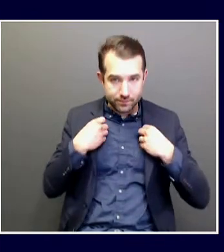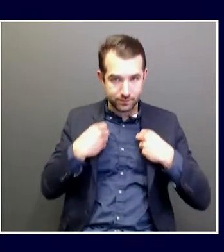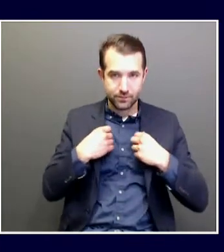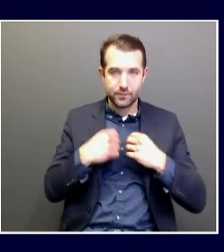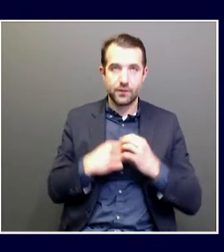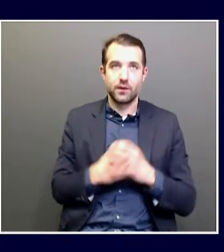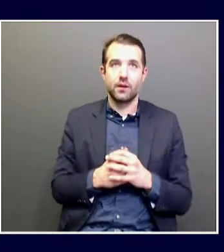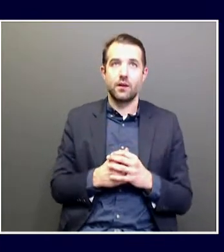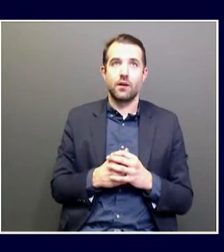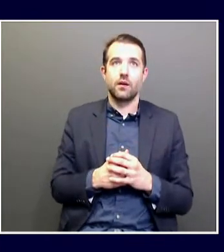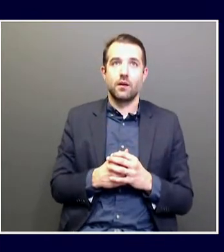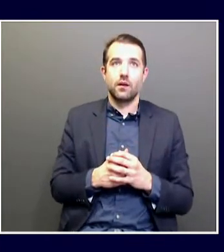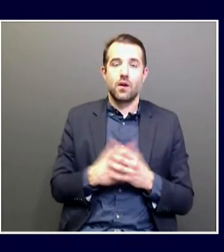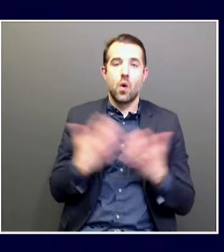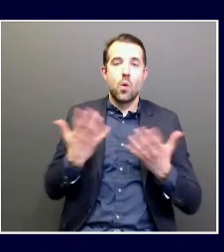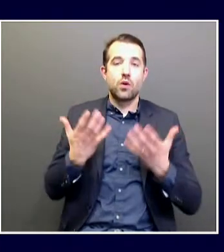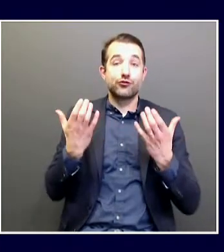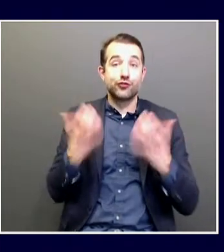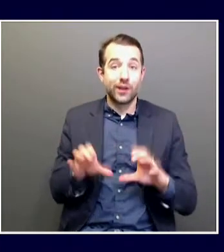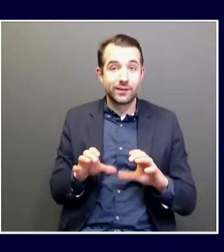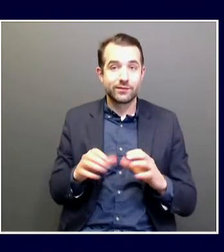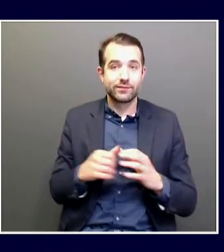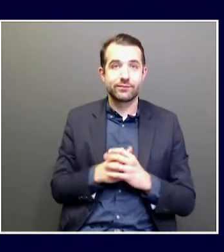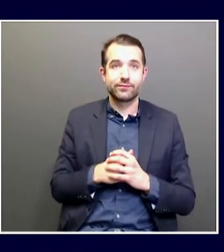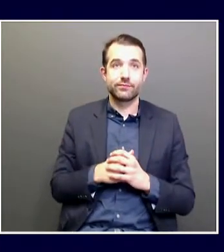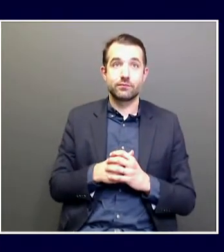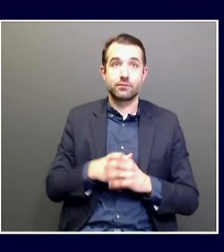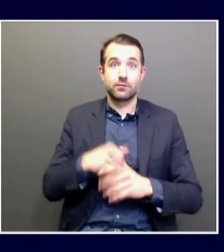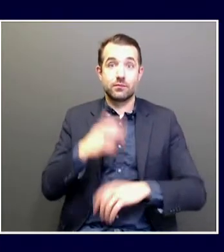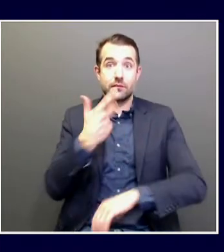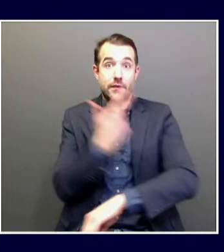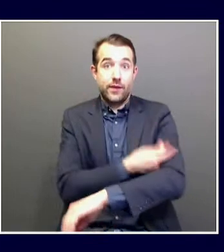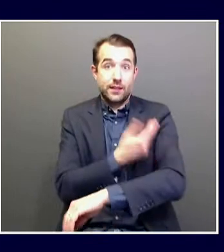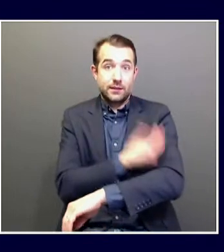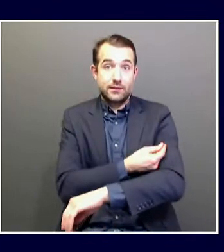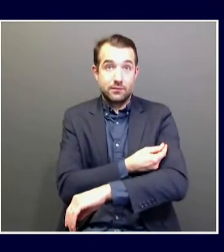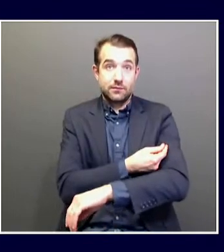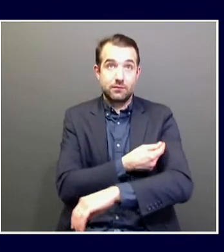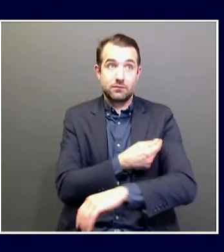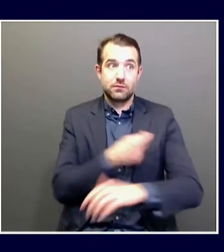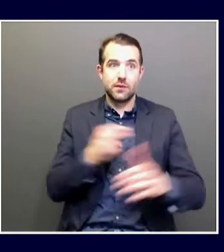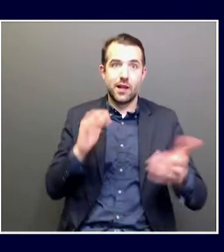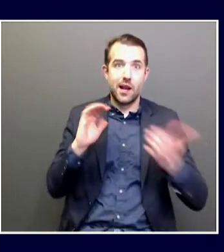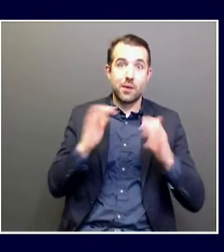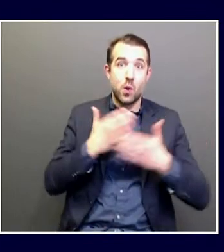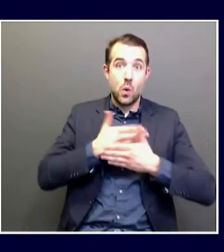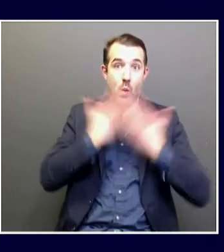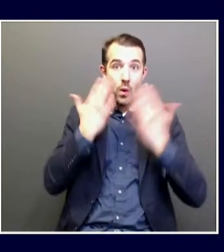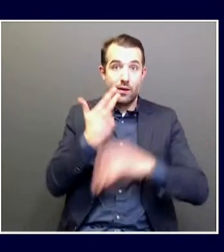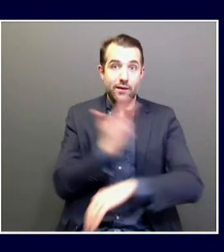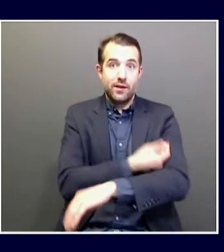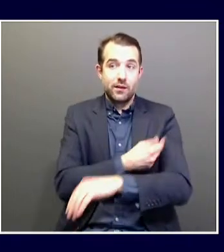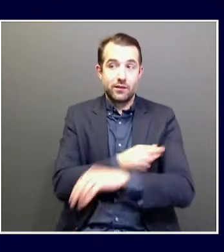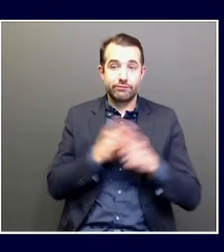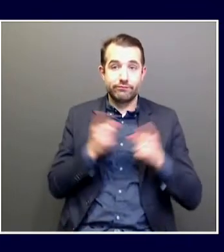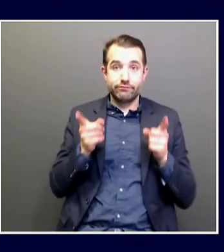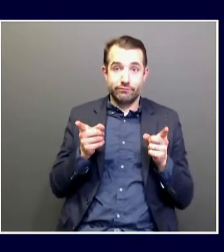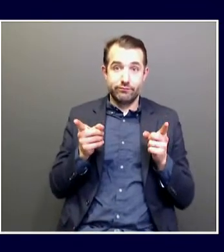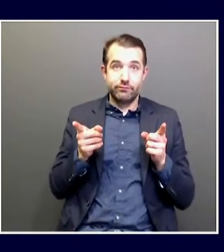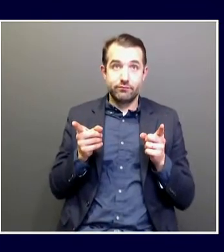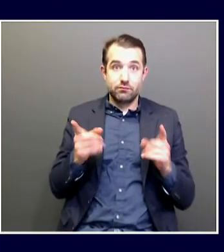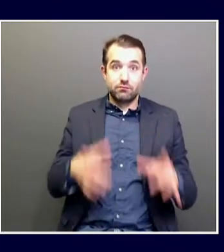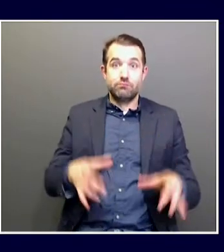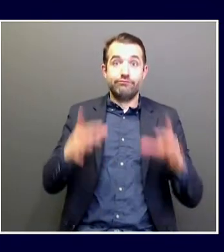hospitalized, being put on a ventilator if you are vaccinated versus unvaccinated? That is really the central question. And